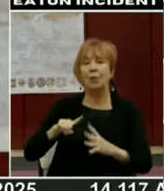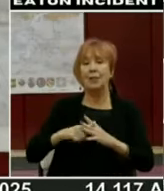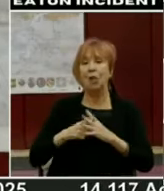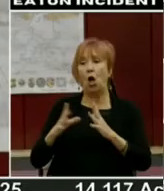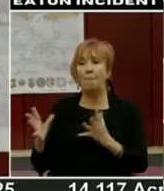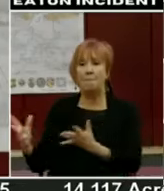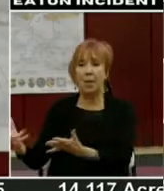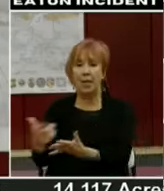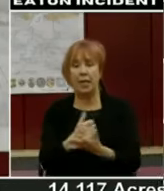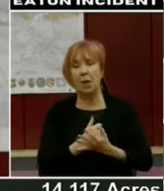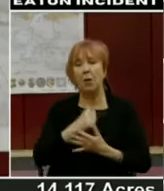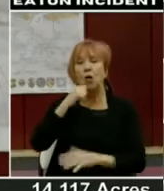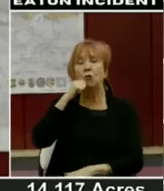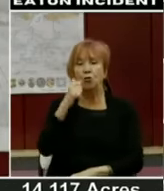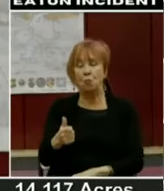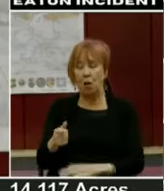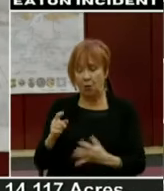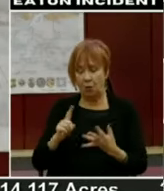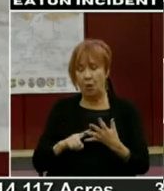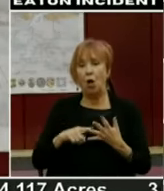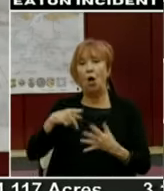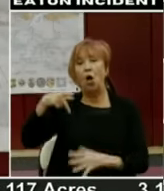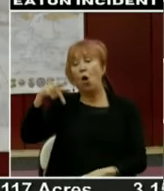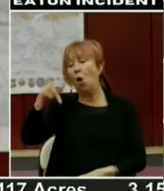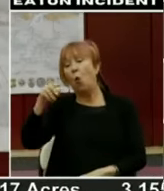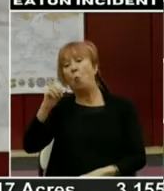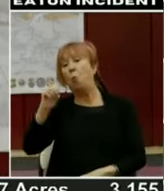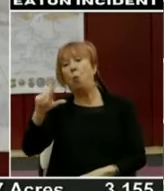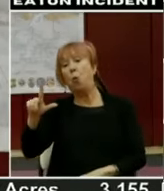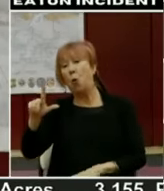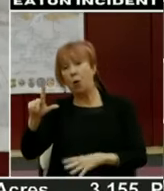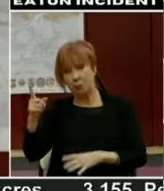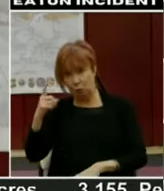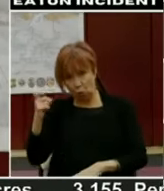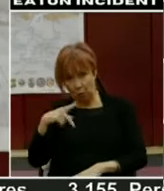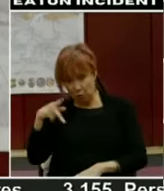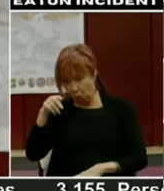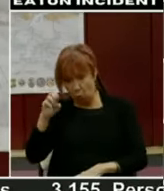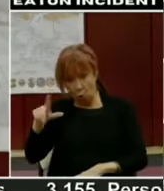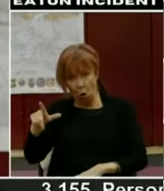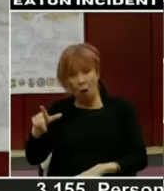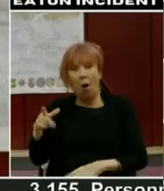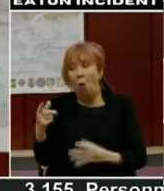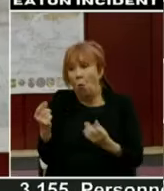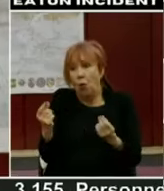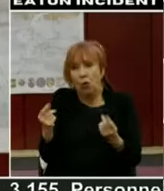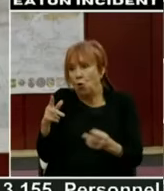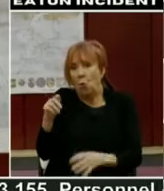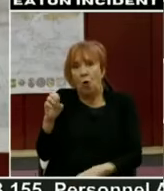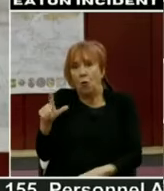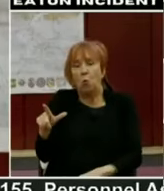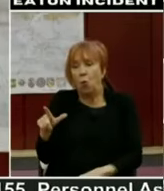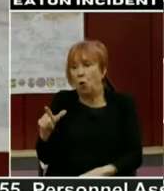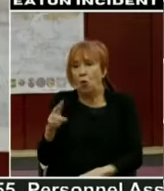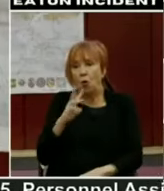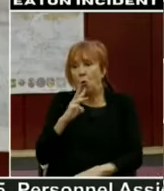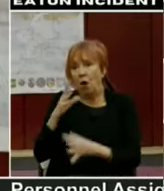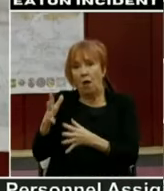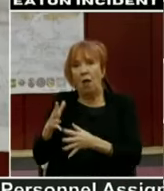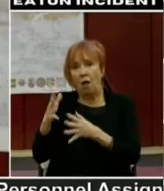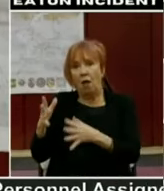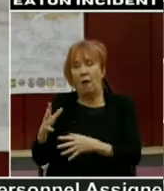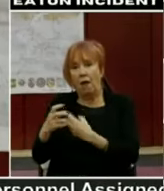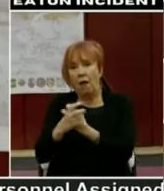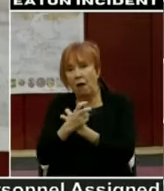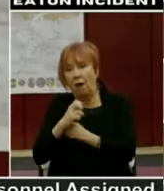Pool owners, someone asked, what do you do about a pool if it's going stagnant and dirty water? Be aware that Vector Control will be actively